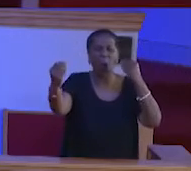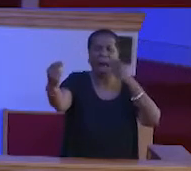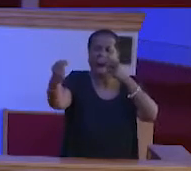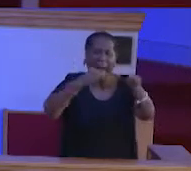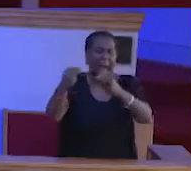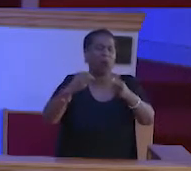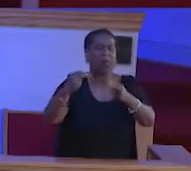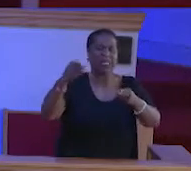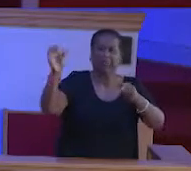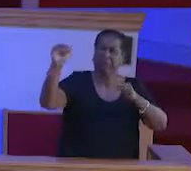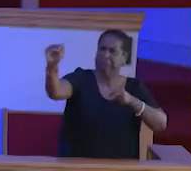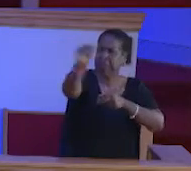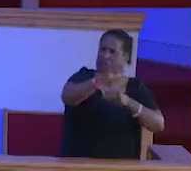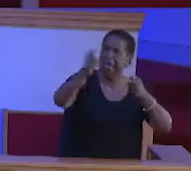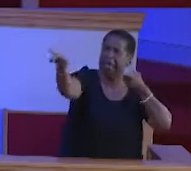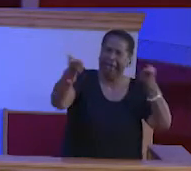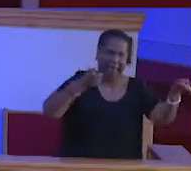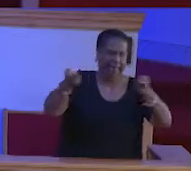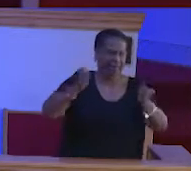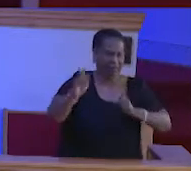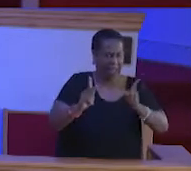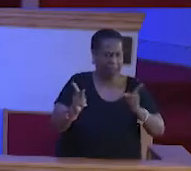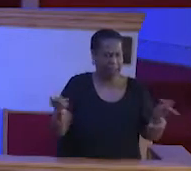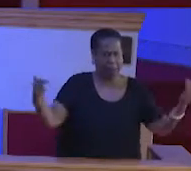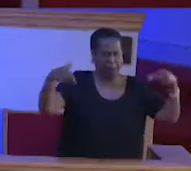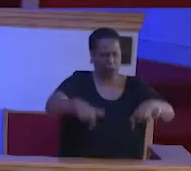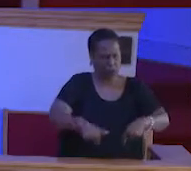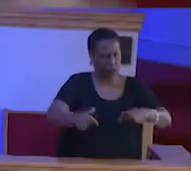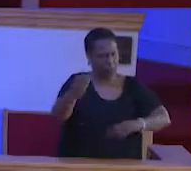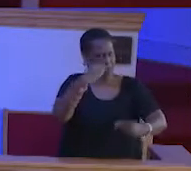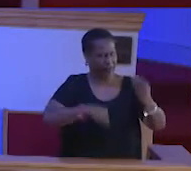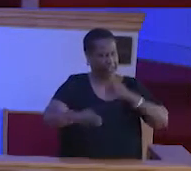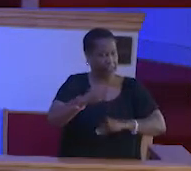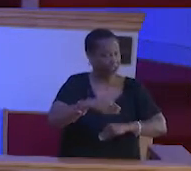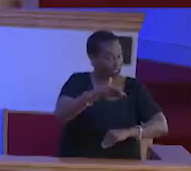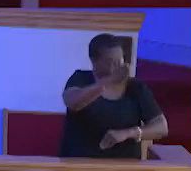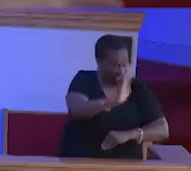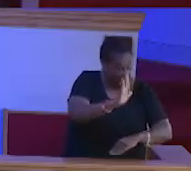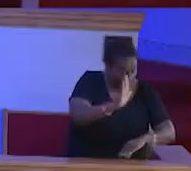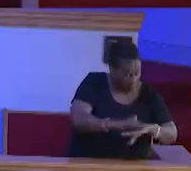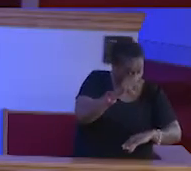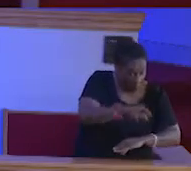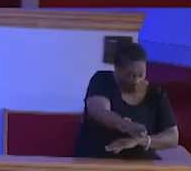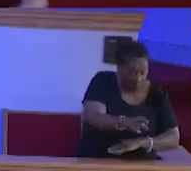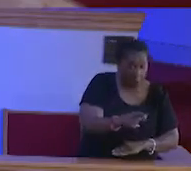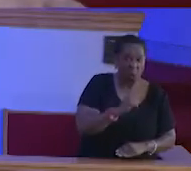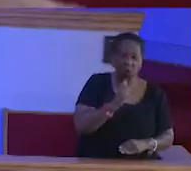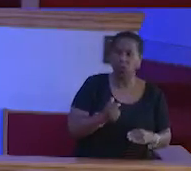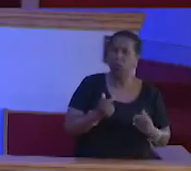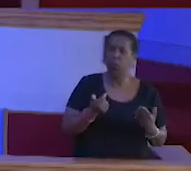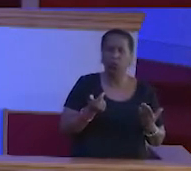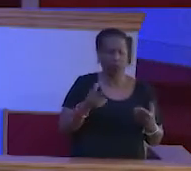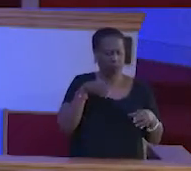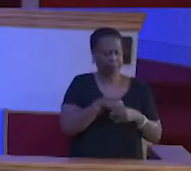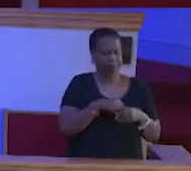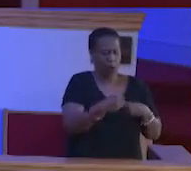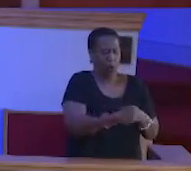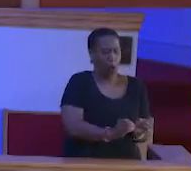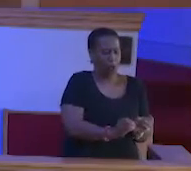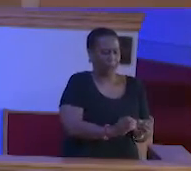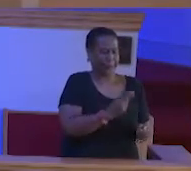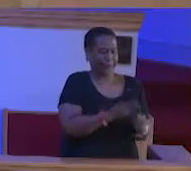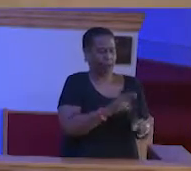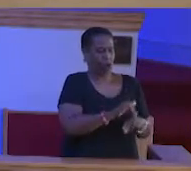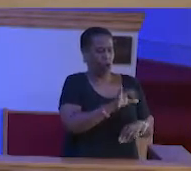invite men and women to the banquet feast. God didn't call you to a status in the organization called